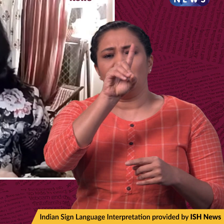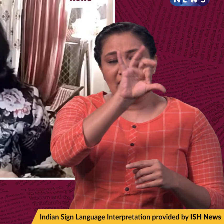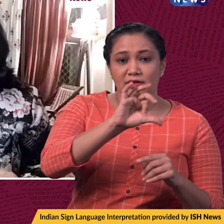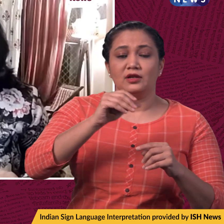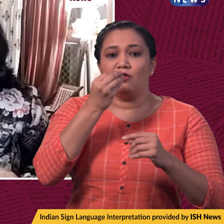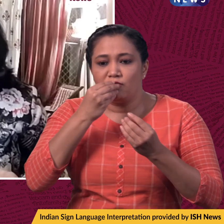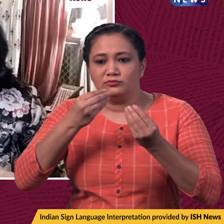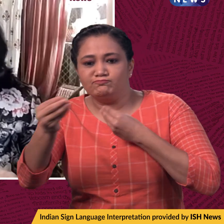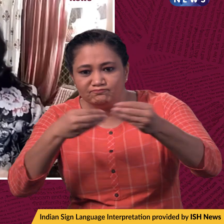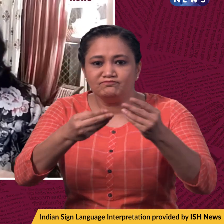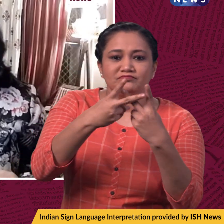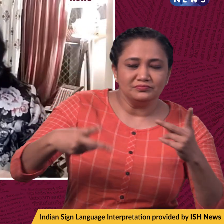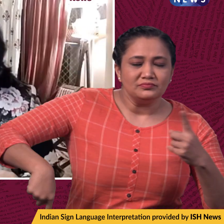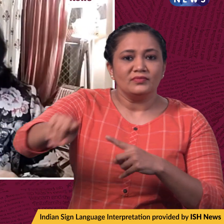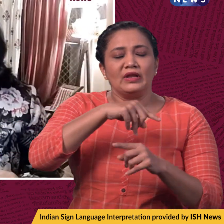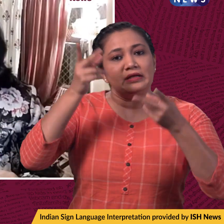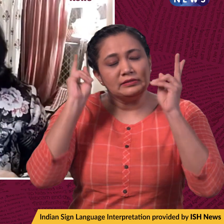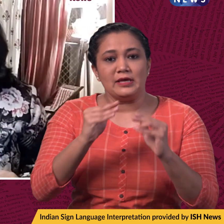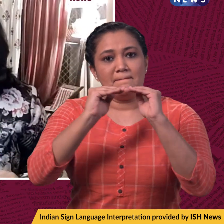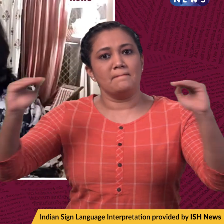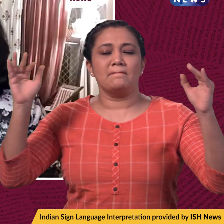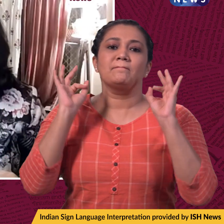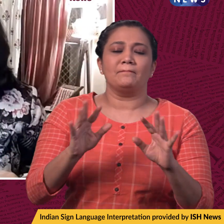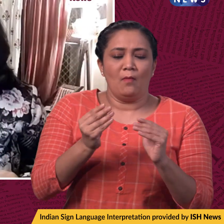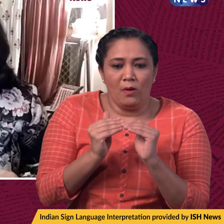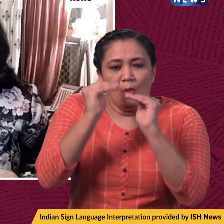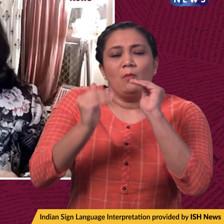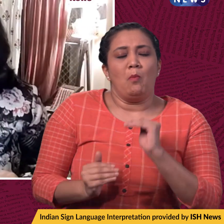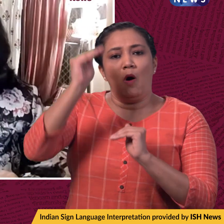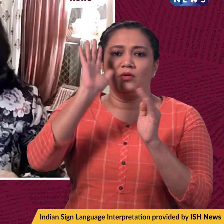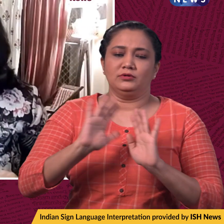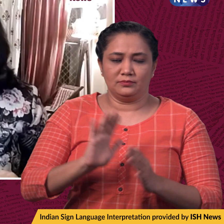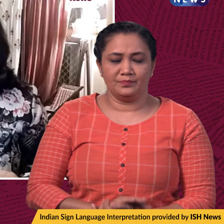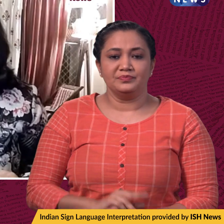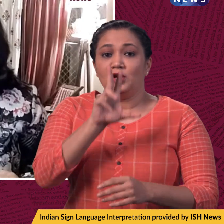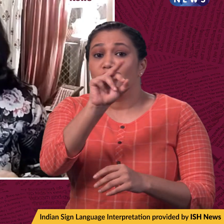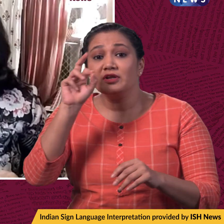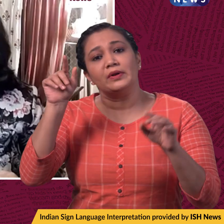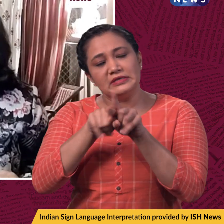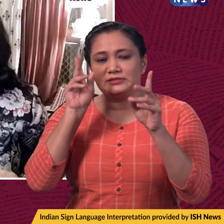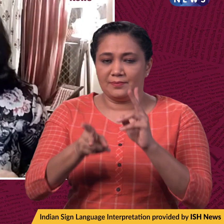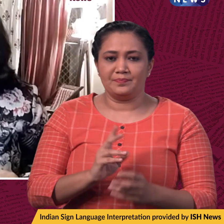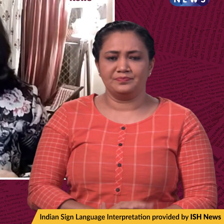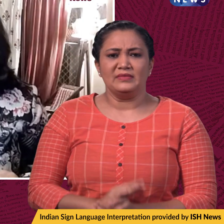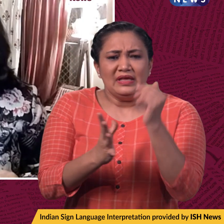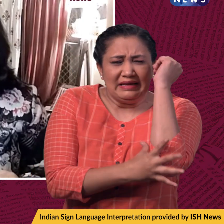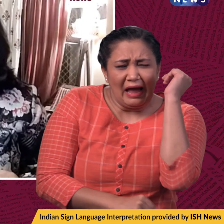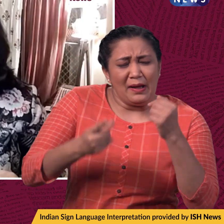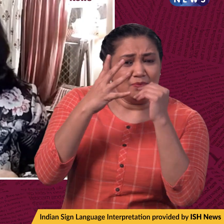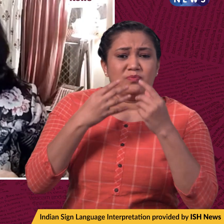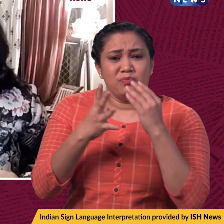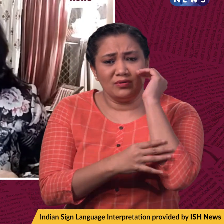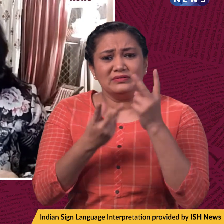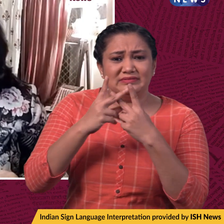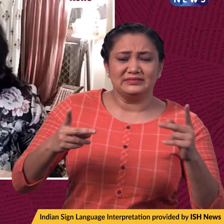food transfers were instrumental in ensuring that it remained at that level in pandemic year 2020. Extreme